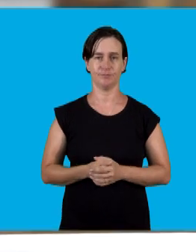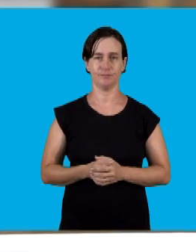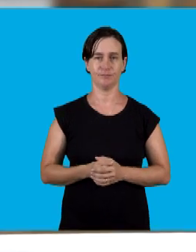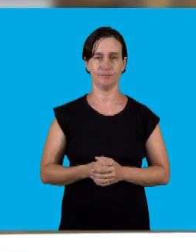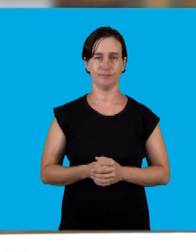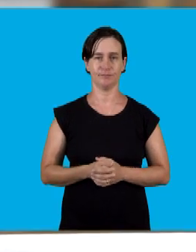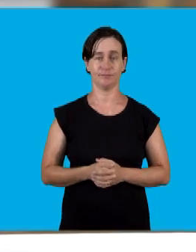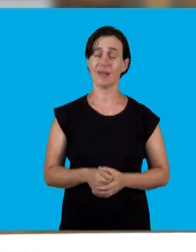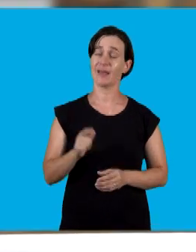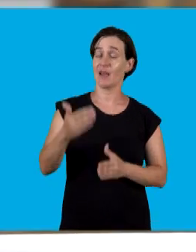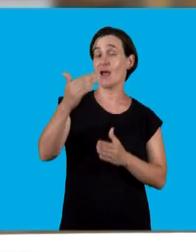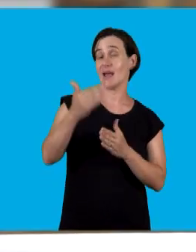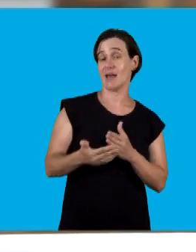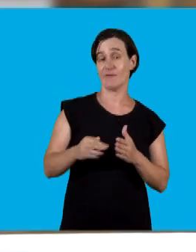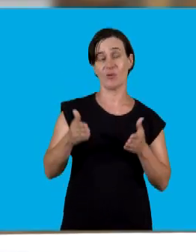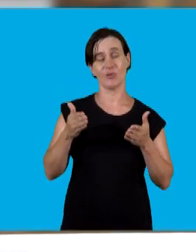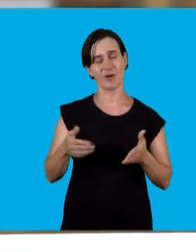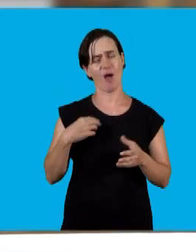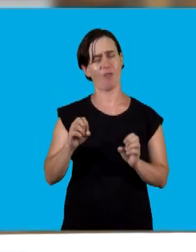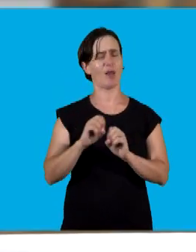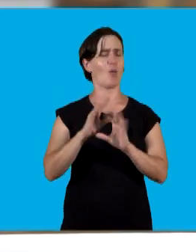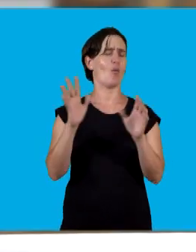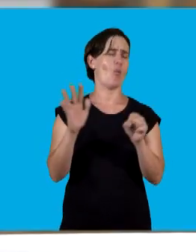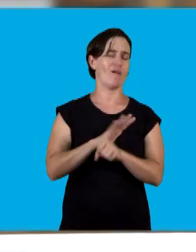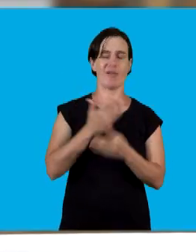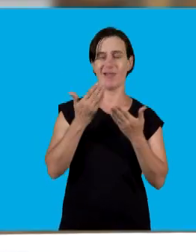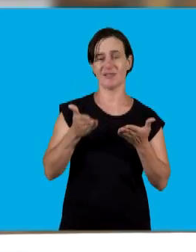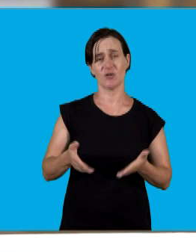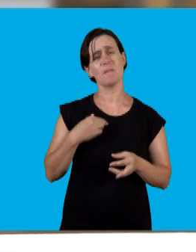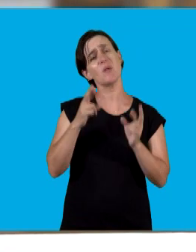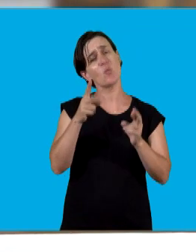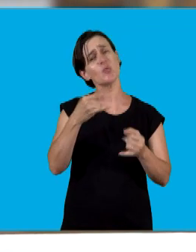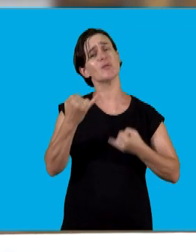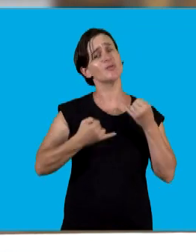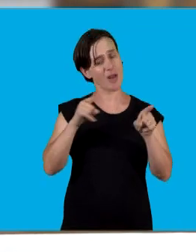our wonderful lesson. I hope you enjoyed it as much as I did. We hope to